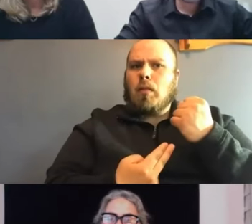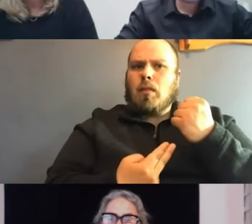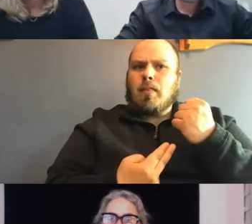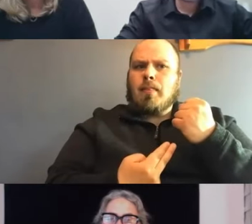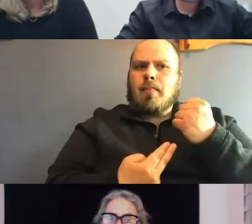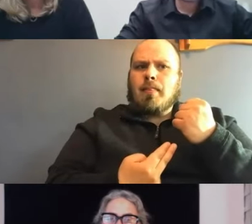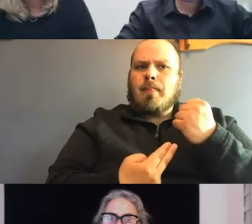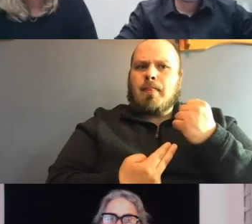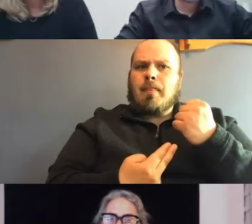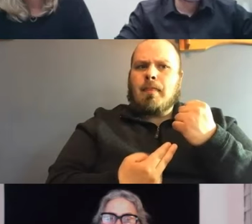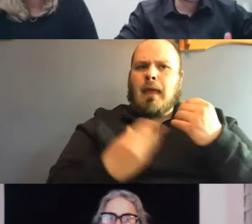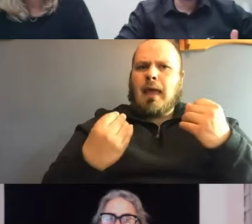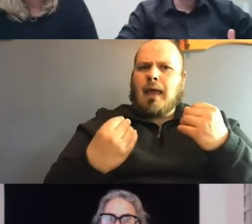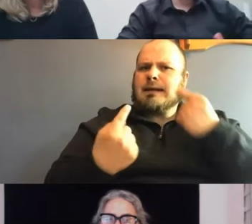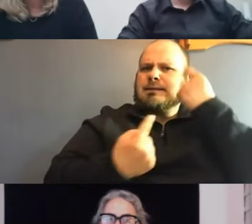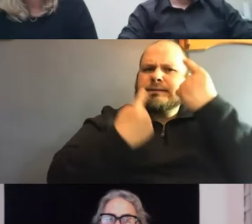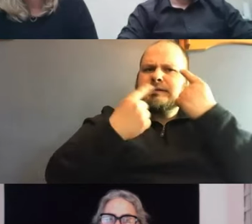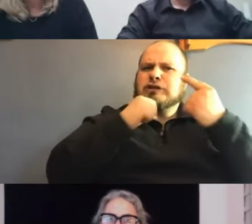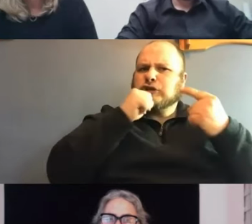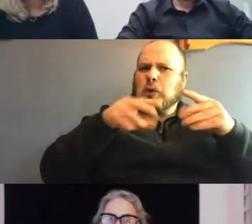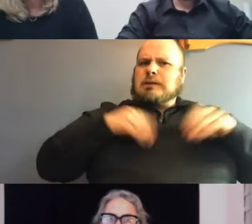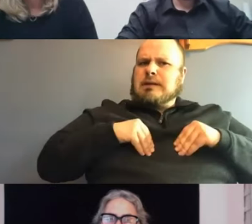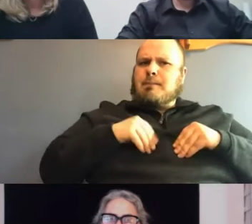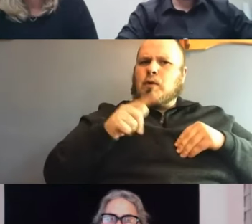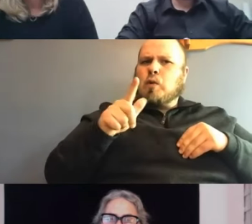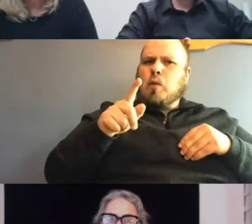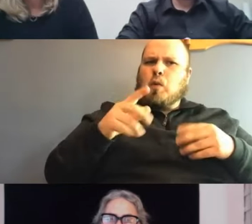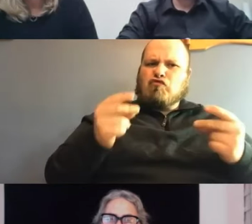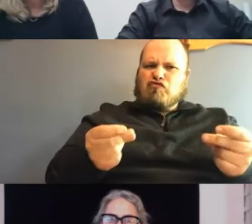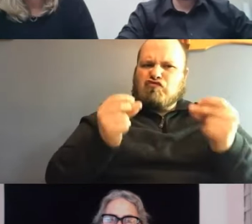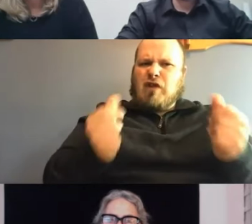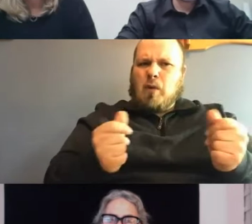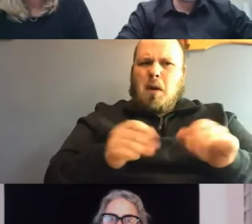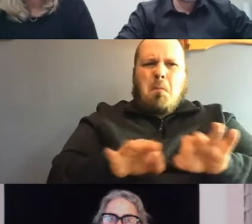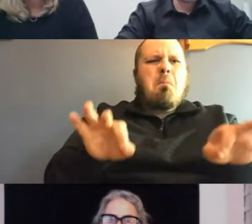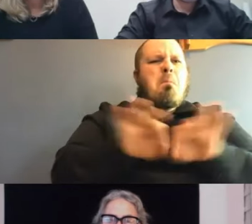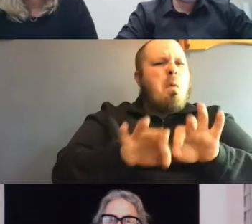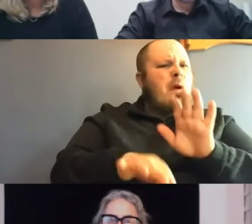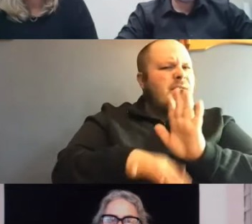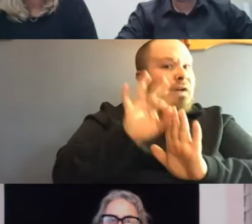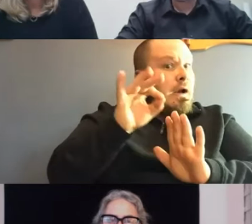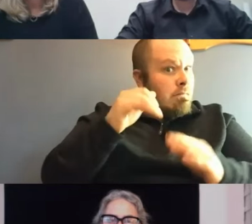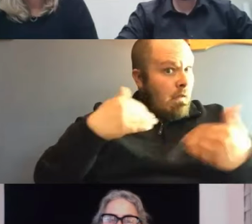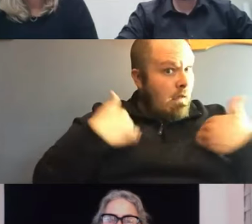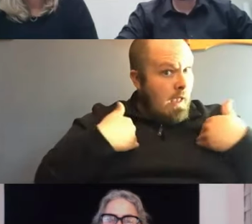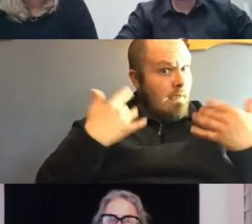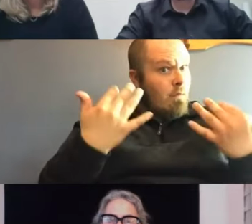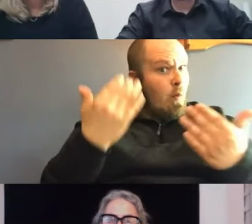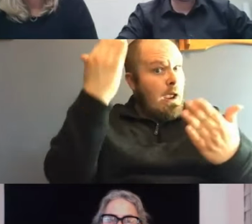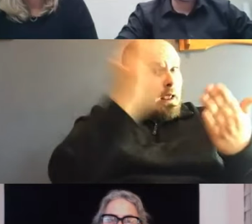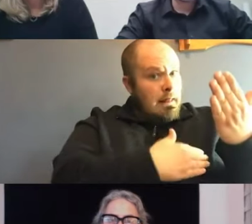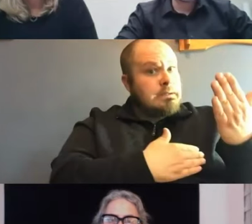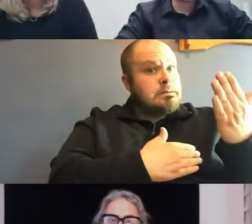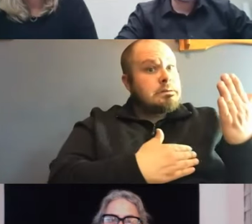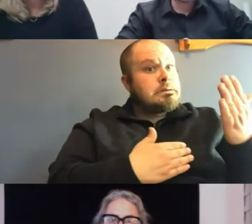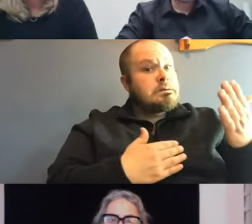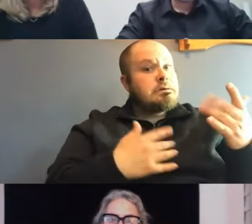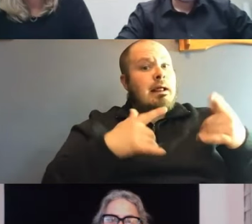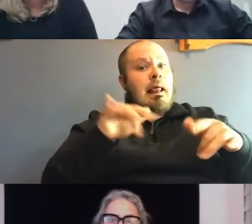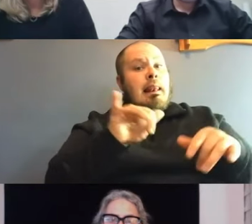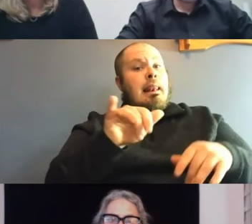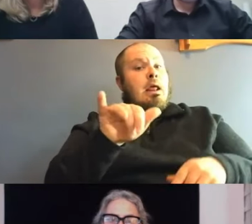not accepting the Section 29 right away, it's important to find out if there is a wait list. As Julie said, there currently is a wait list,